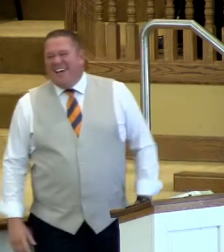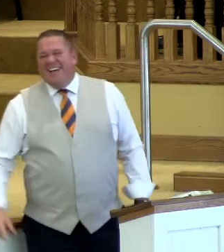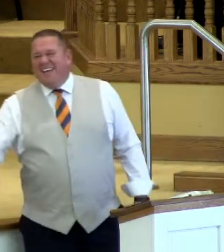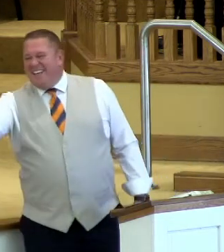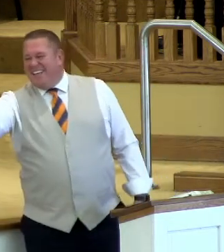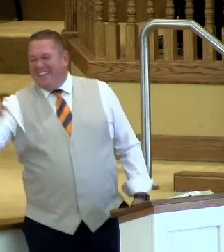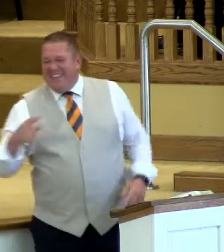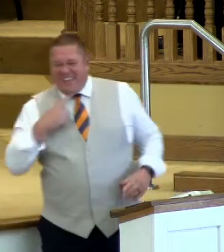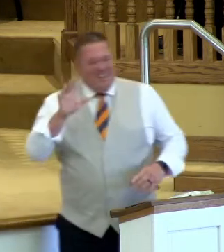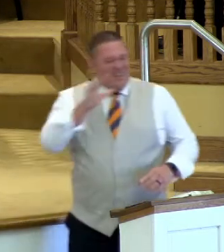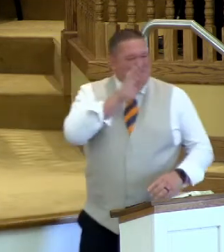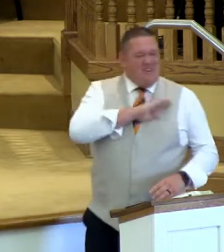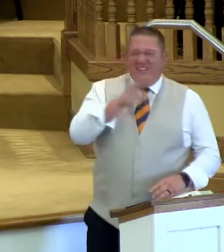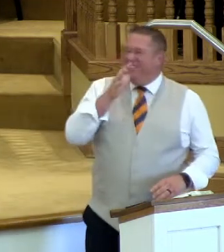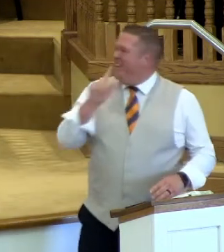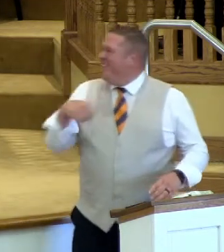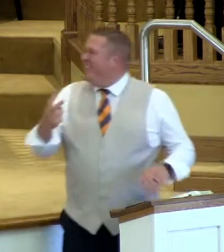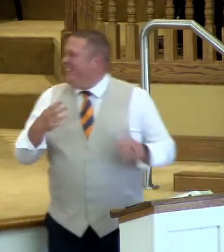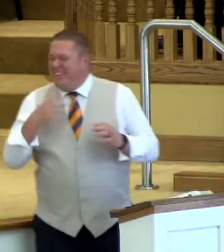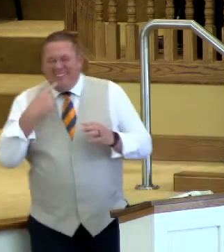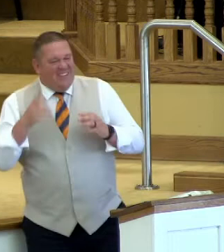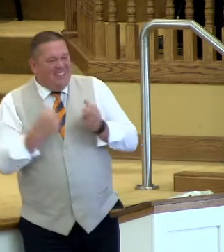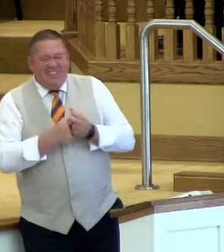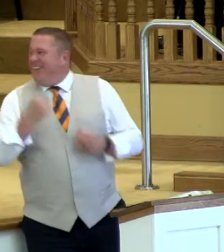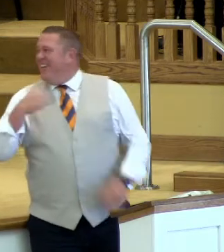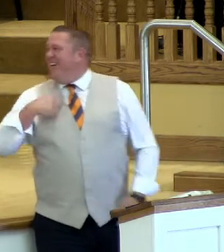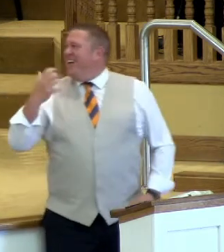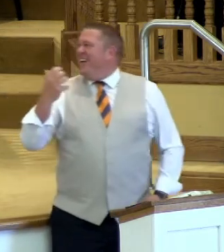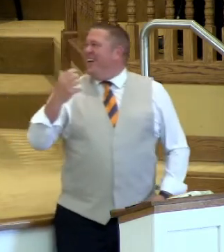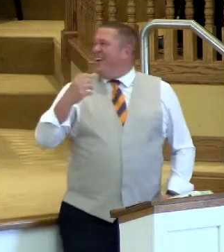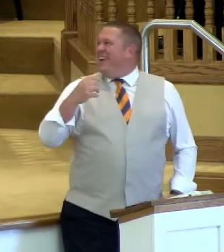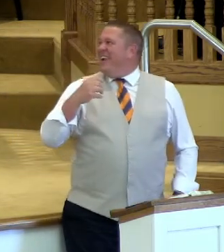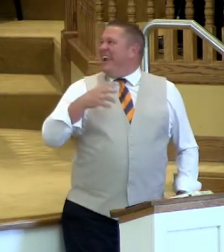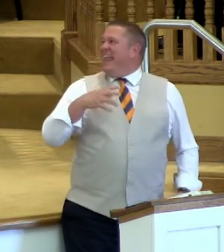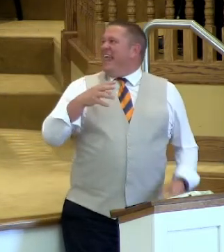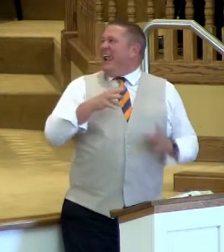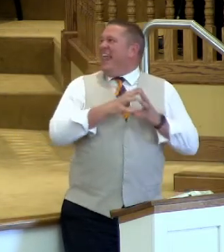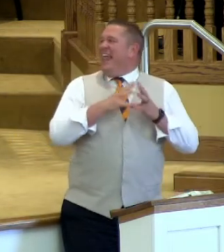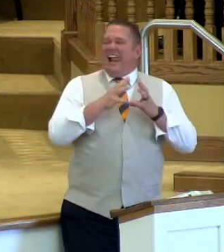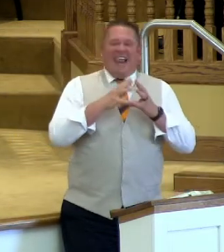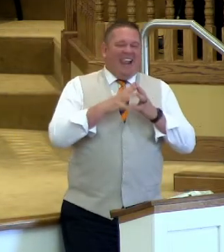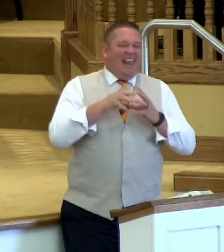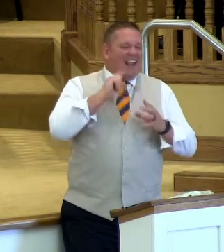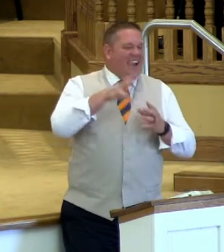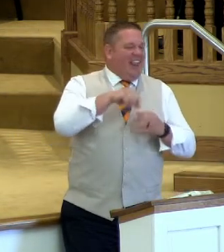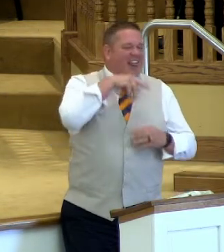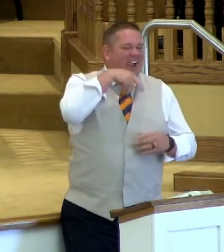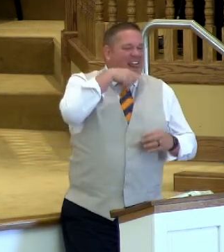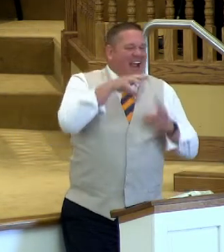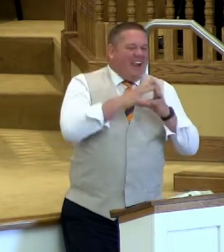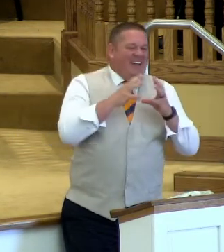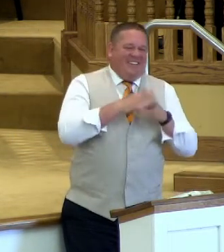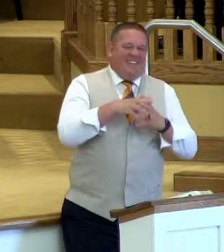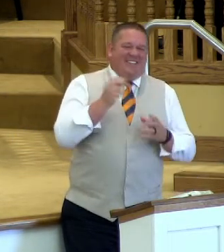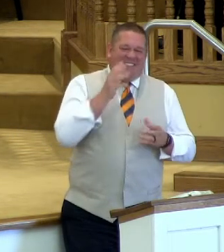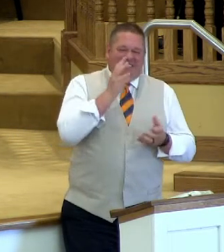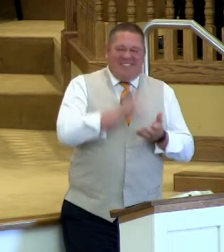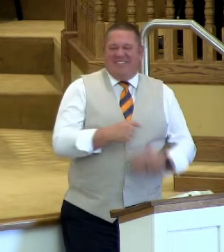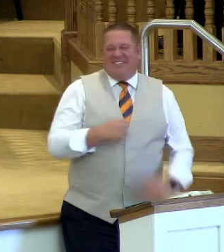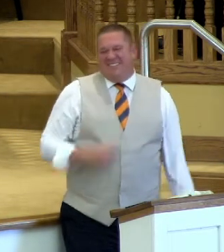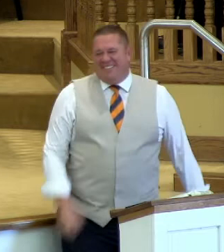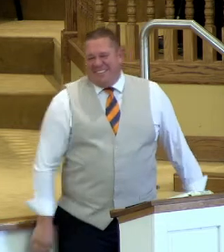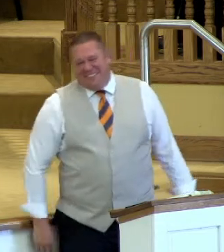Thank you, minus Briella and my mom, but thank you guys very much. Now all I got to work on is and we'll be set. All